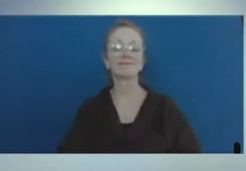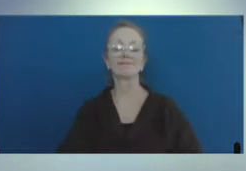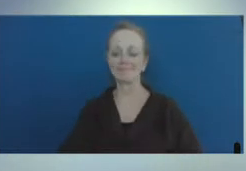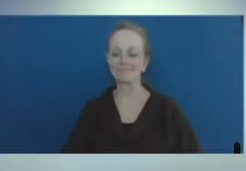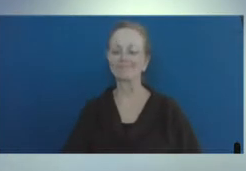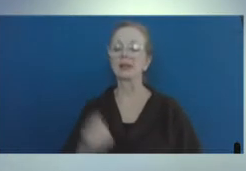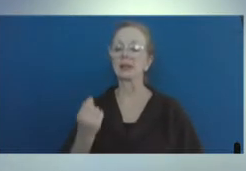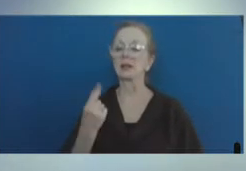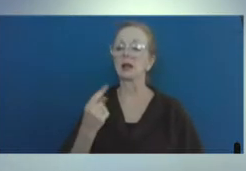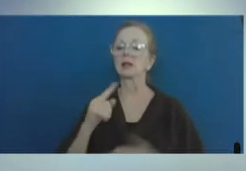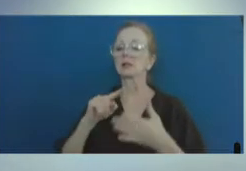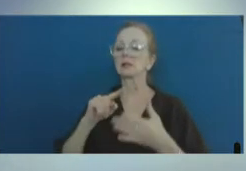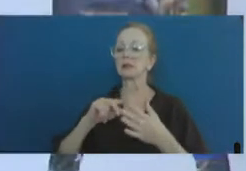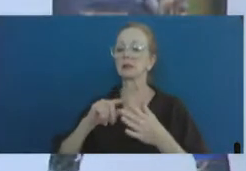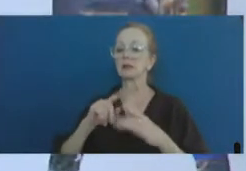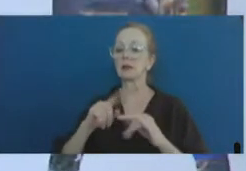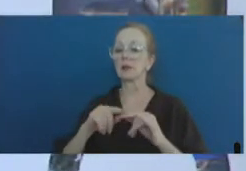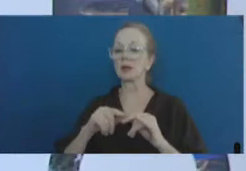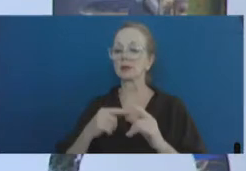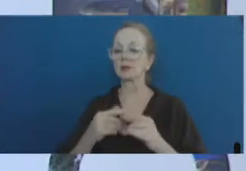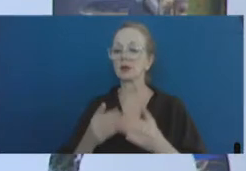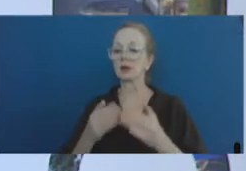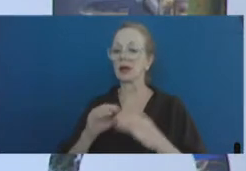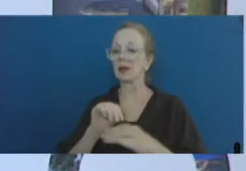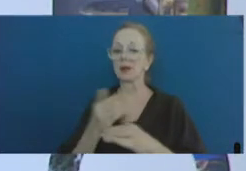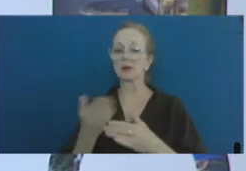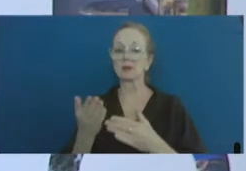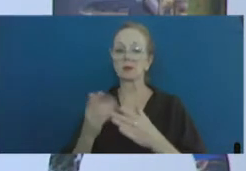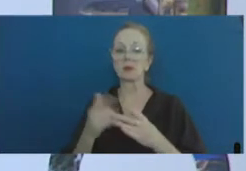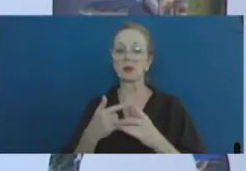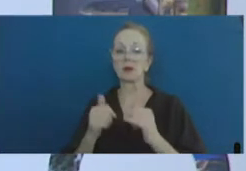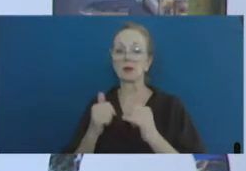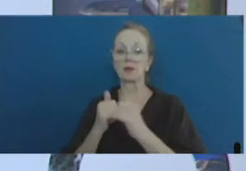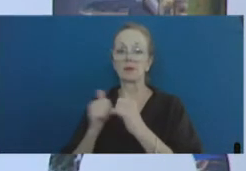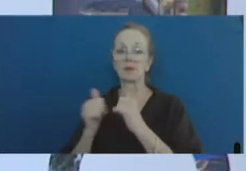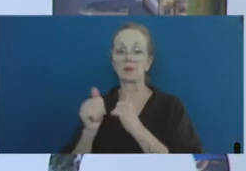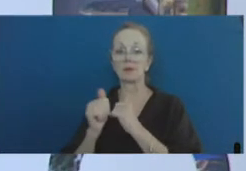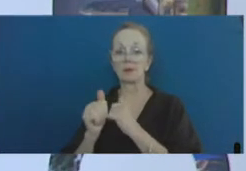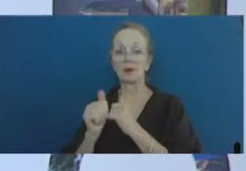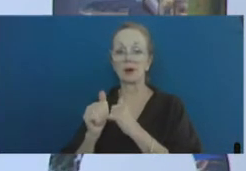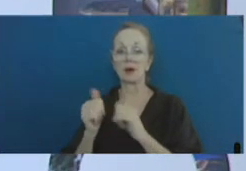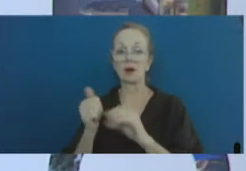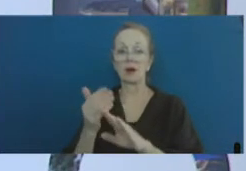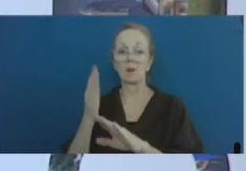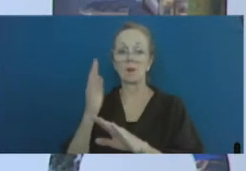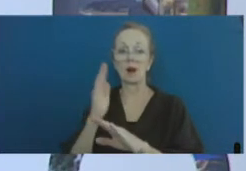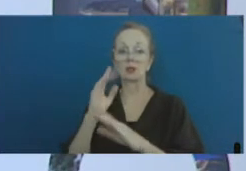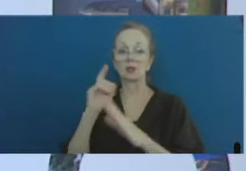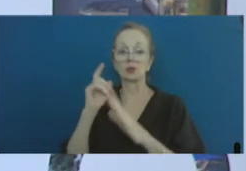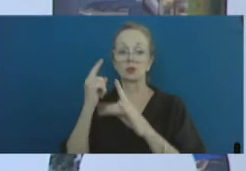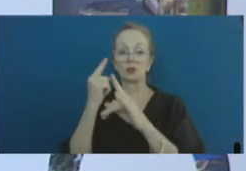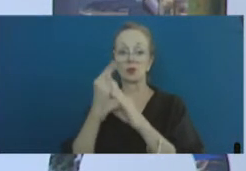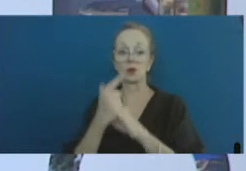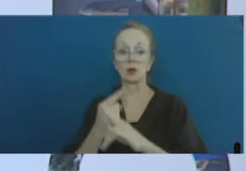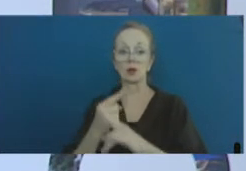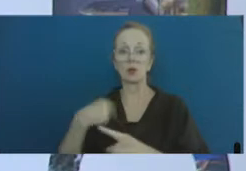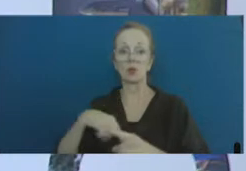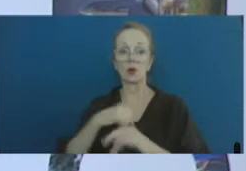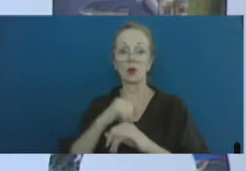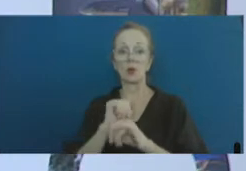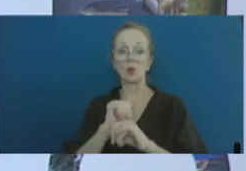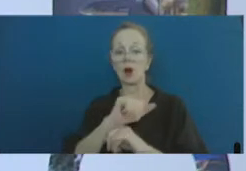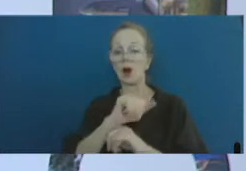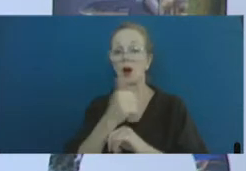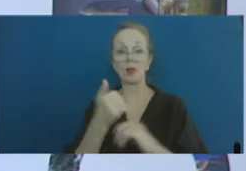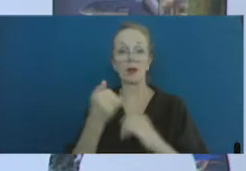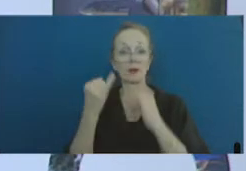or not. And so I mean, anything that's been submitted would follow past regulations, but we would work with other individuals that